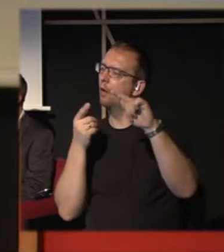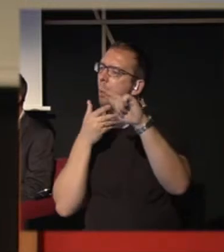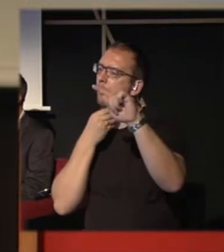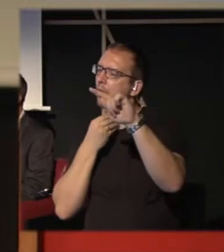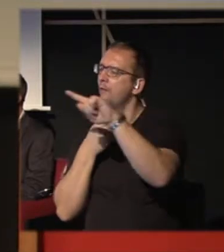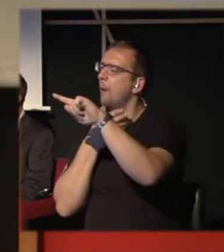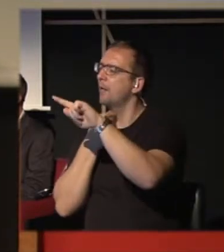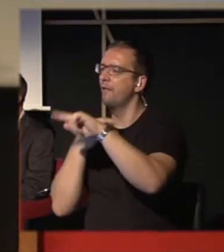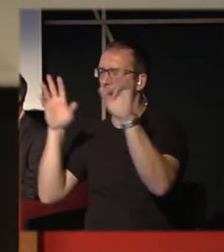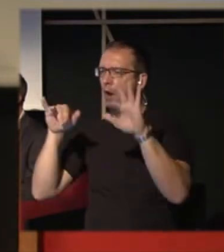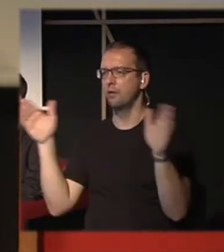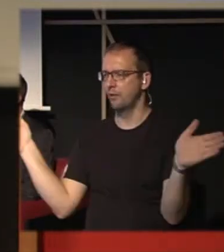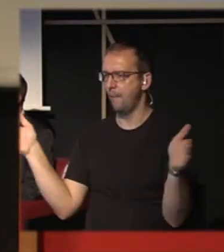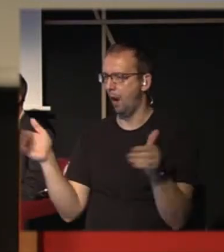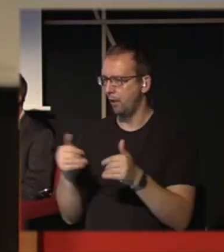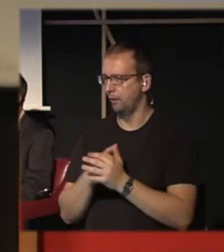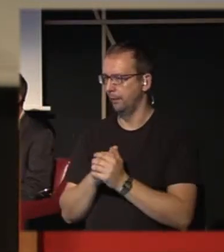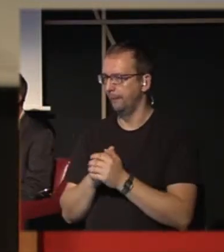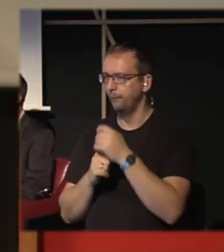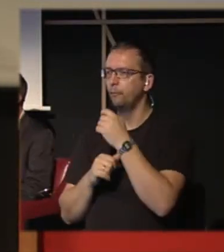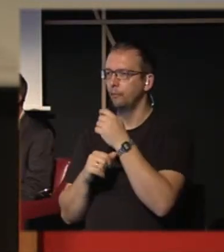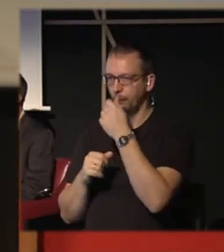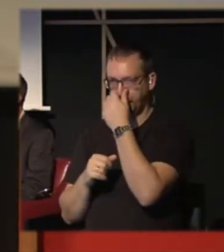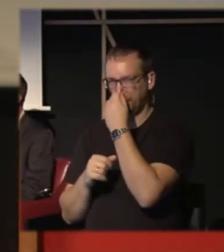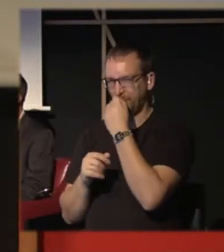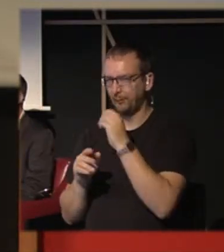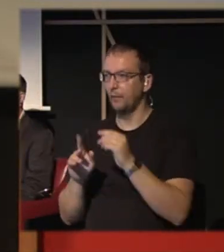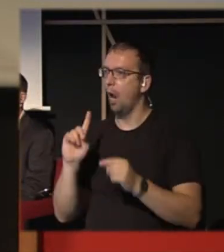national level. So there's still some work to be done in that area.